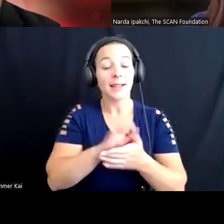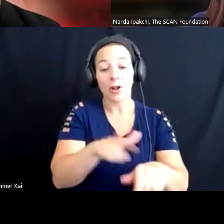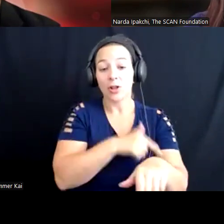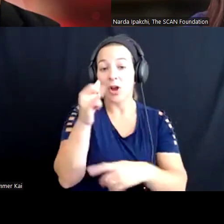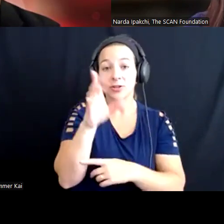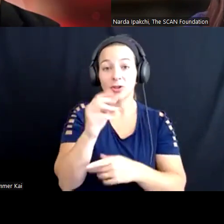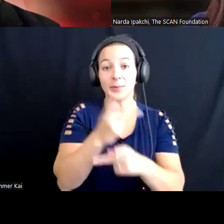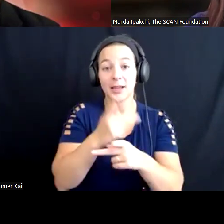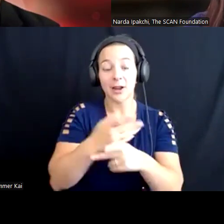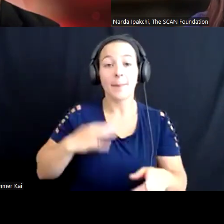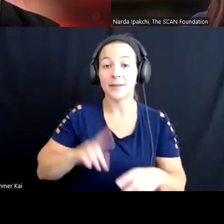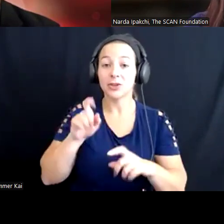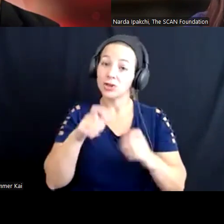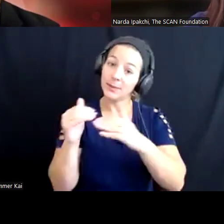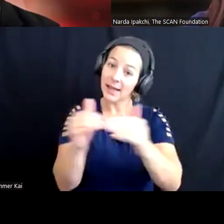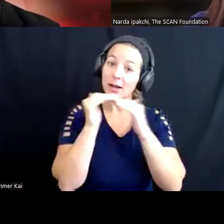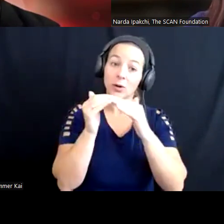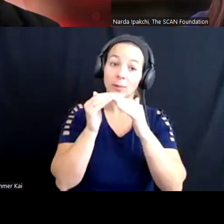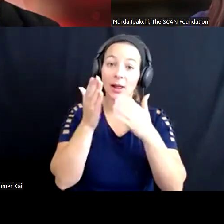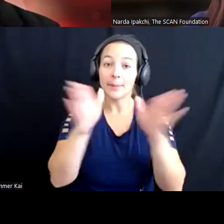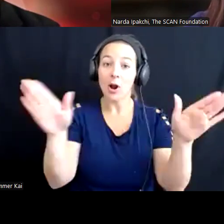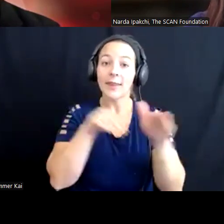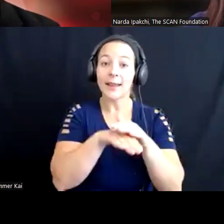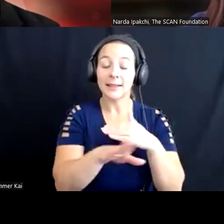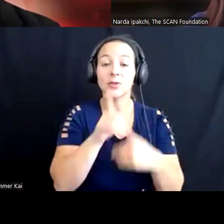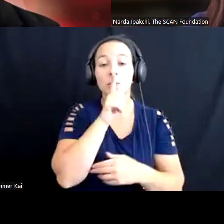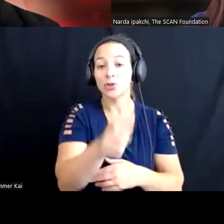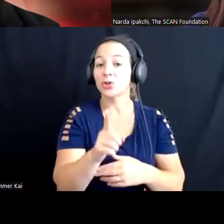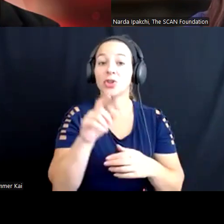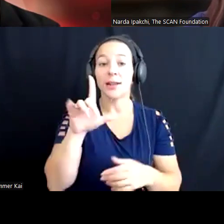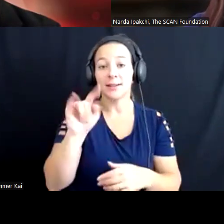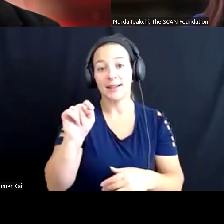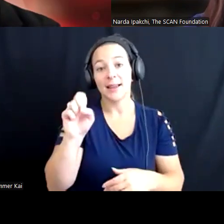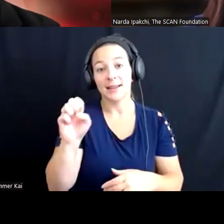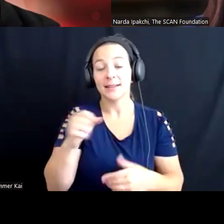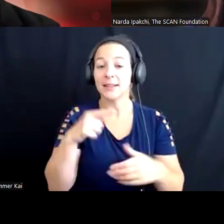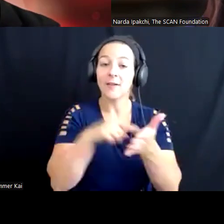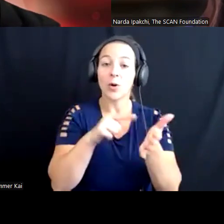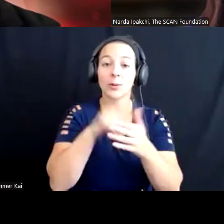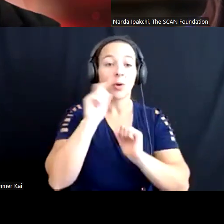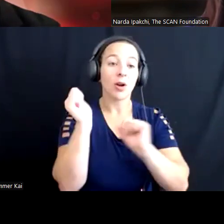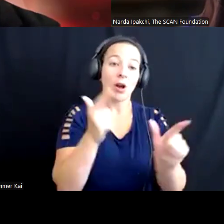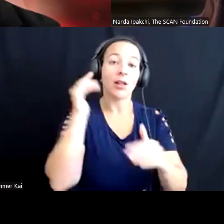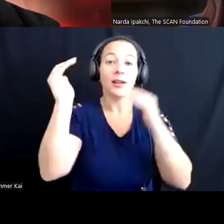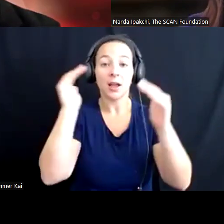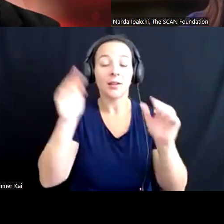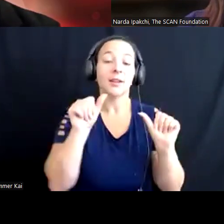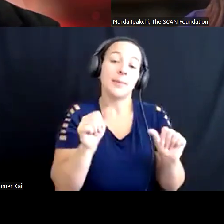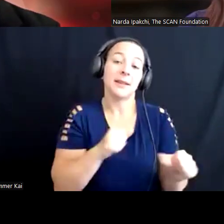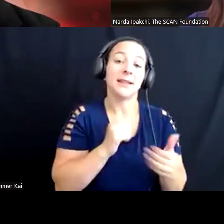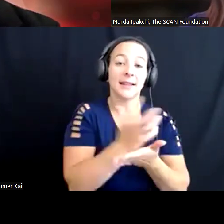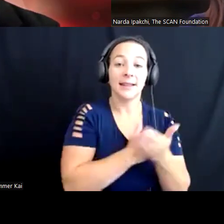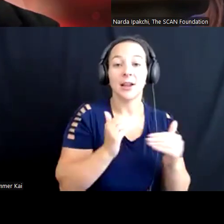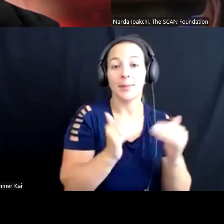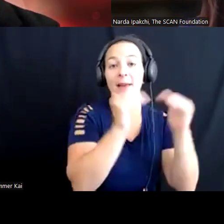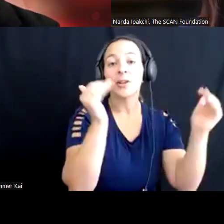and broad-based to ensure that LTSS is affordable for all adults' abilities and income levels, especially as we've heard multiple times